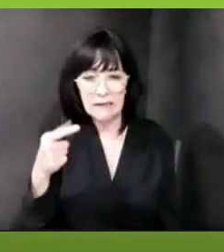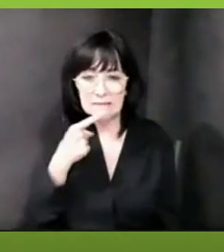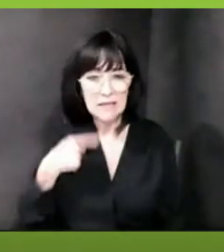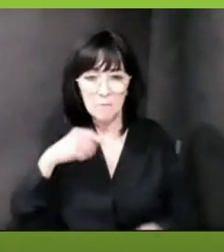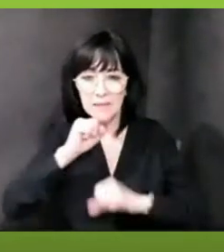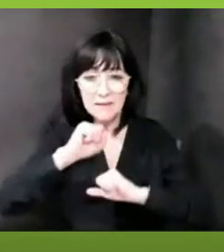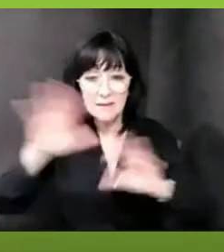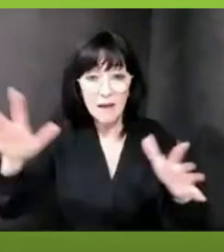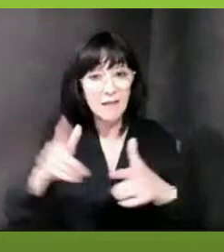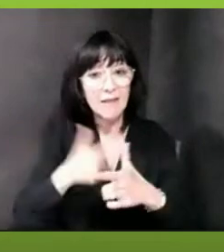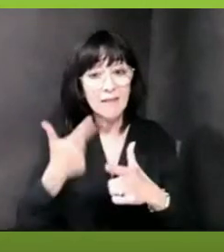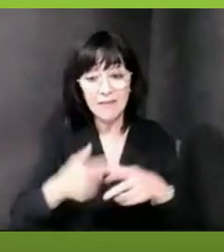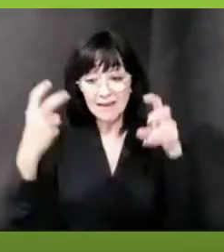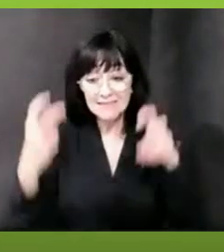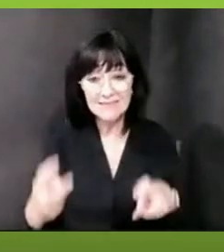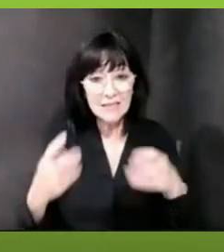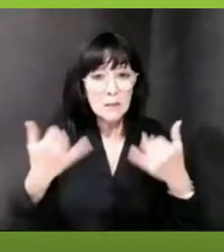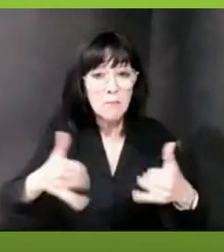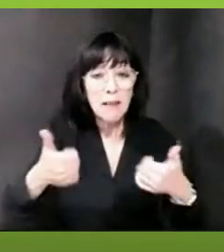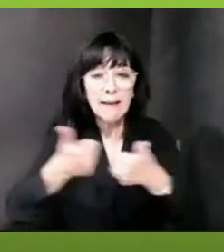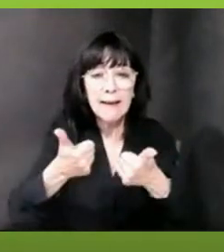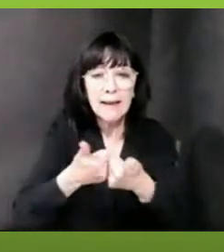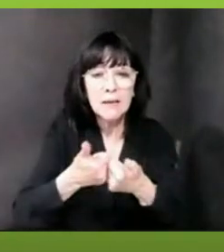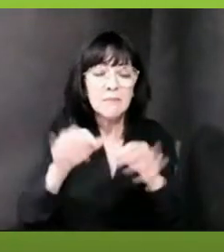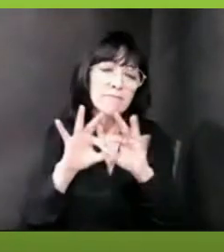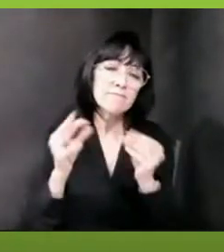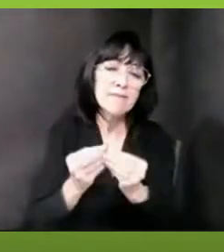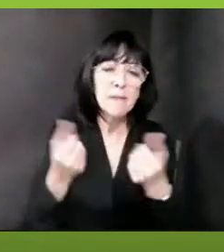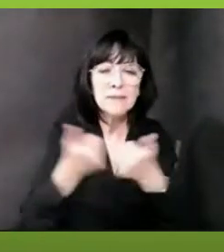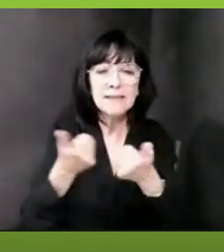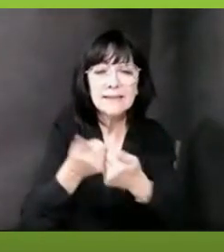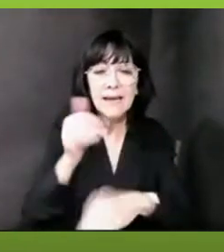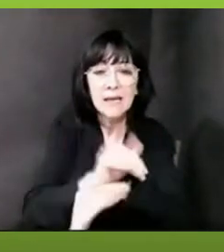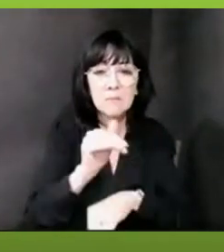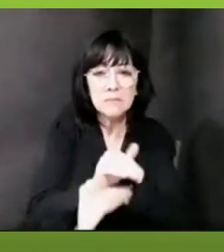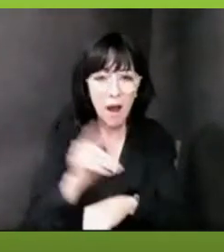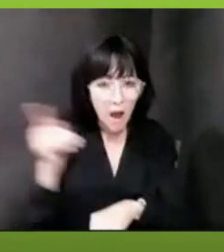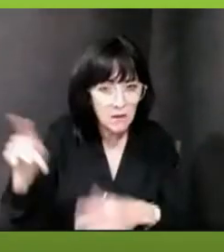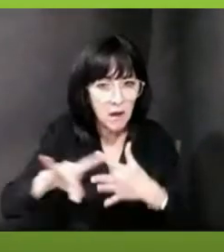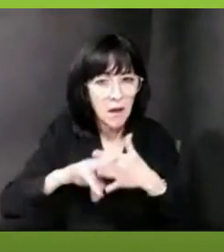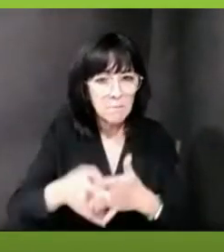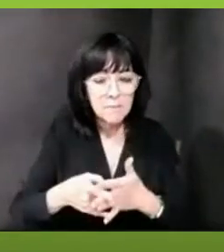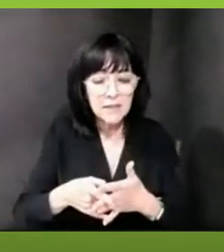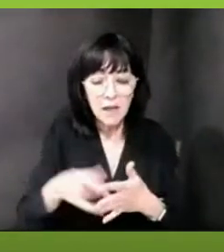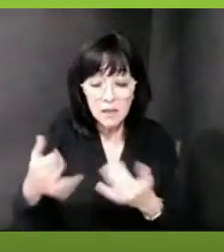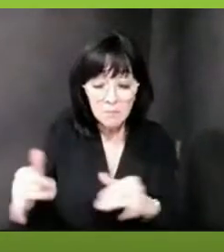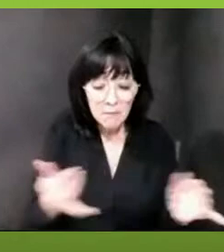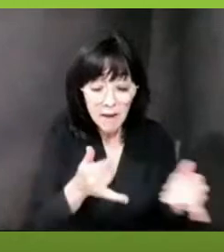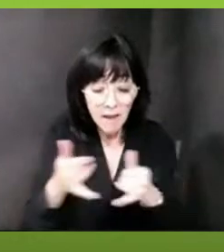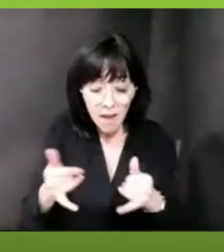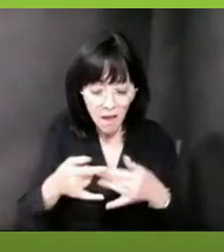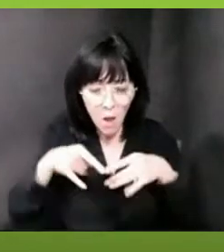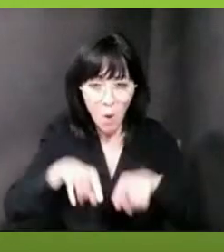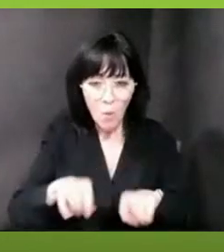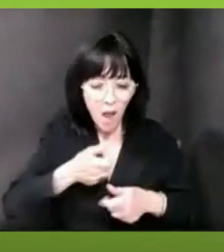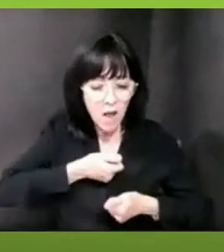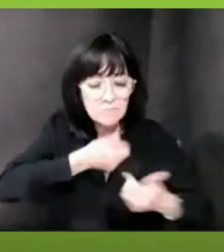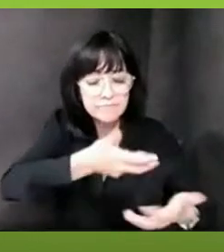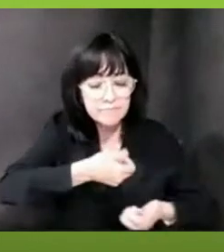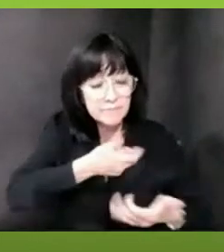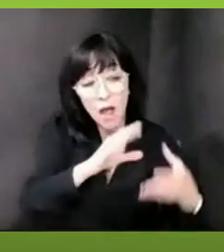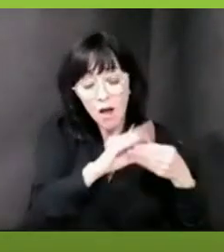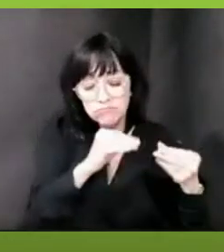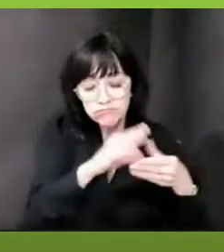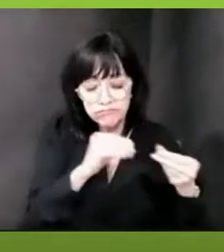stories about this person, this person, this person. So those are very important moments, and those are great time in.